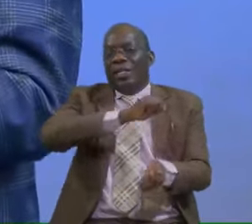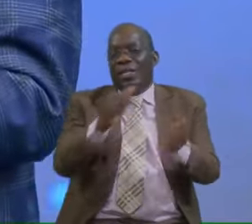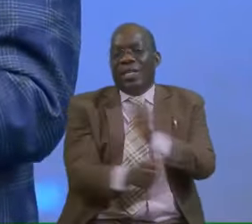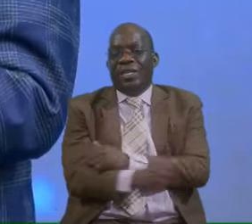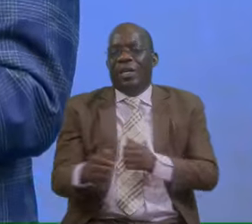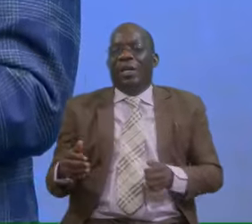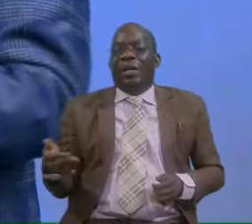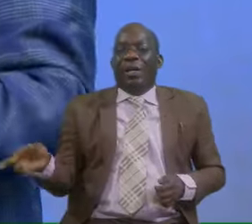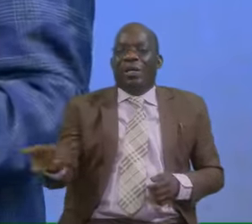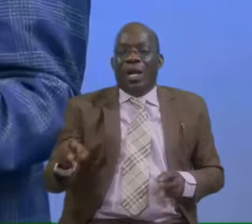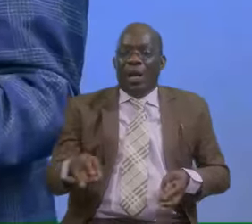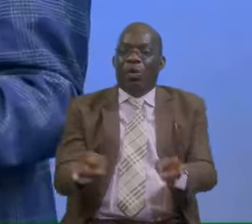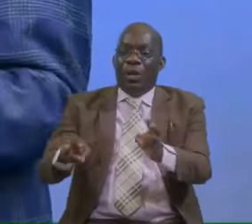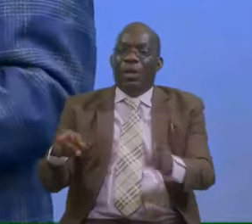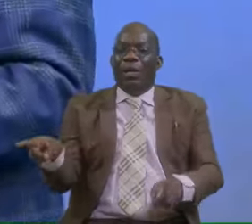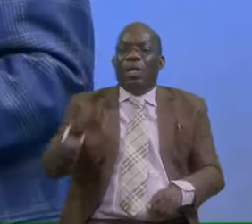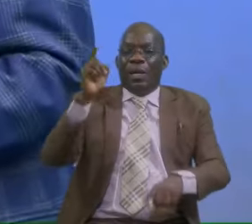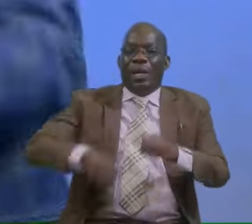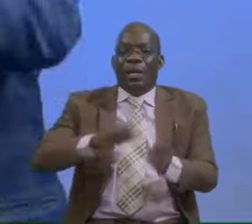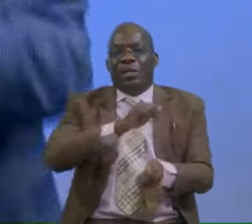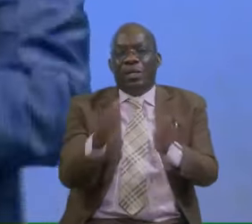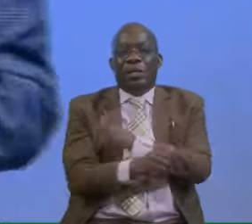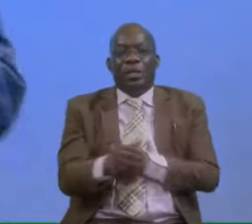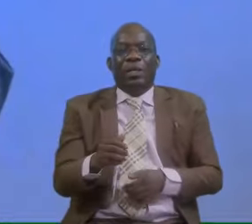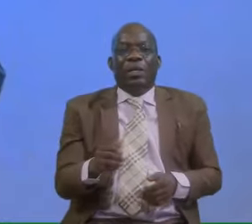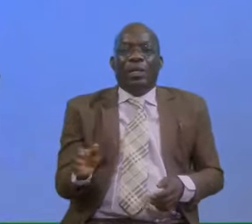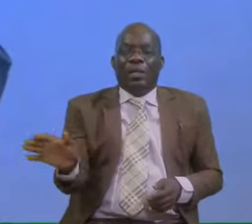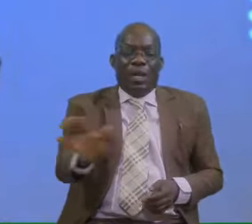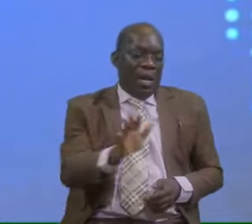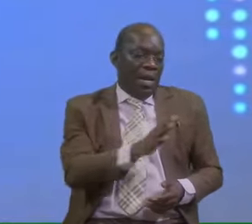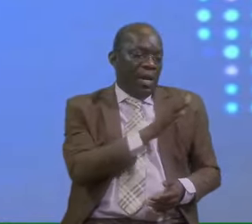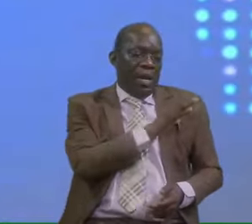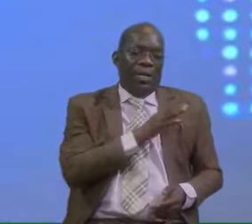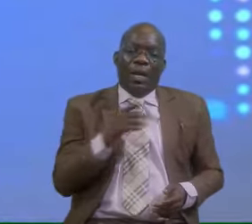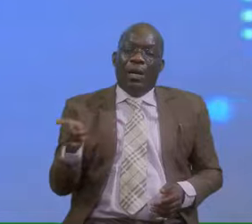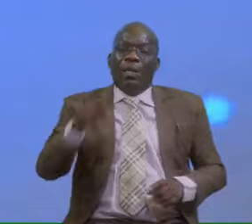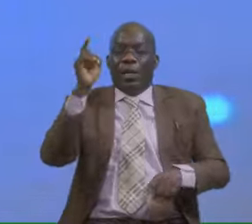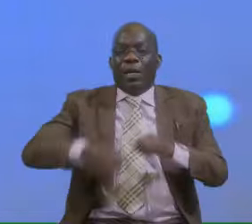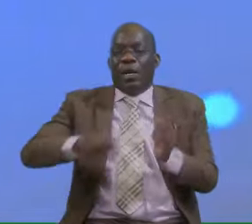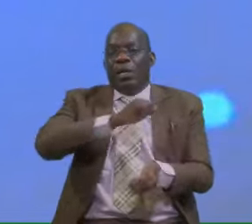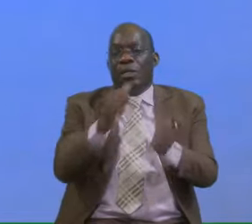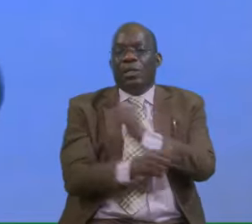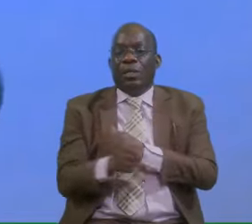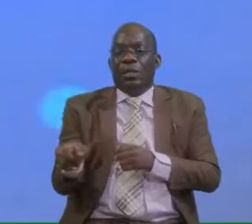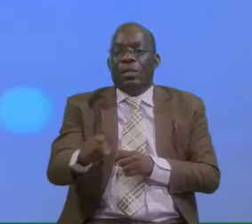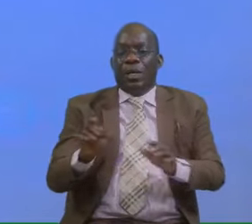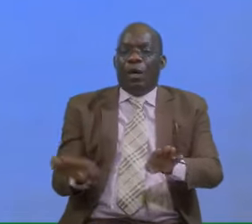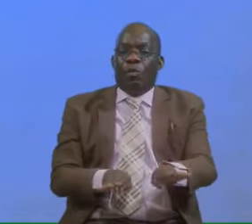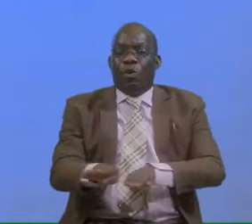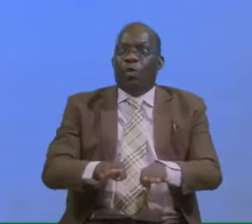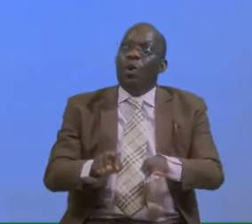change their character, they cannot change their behavior. But there is one that can make